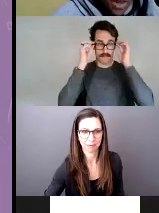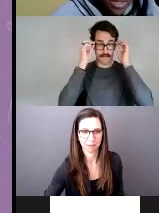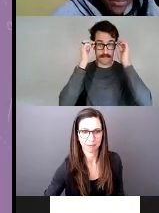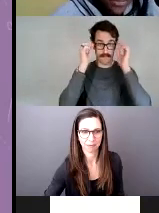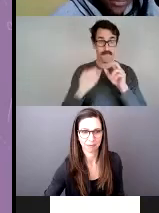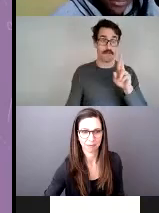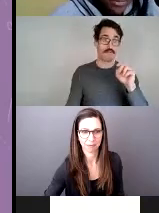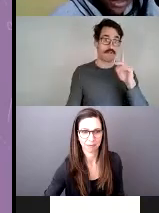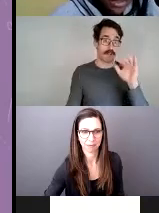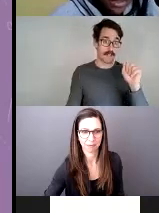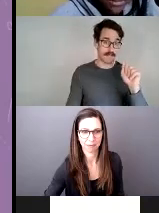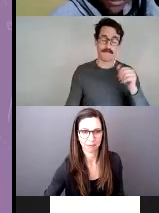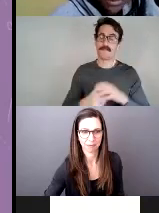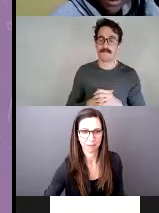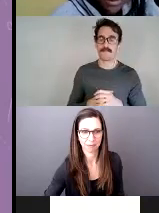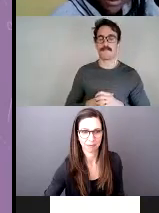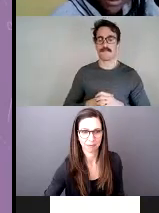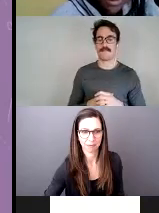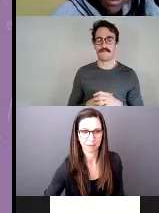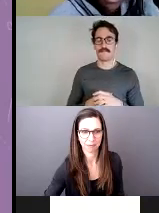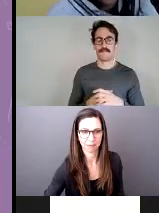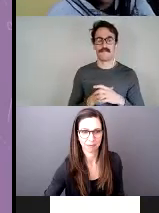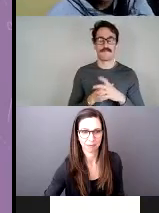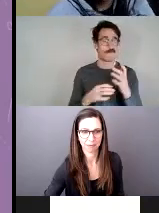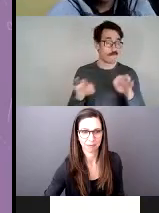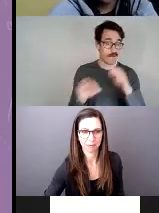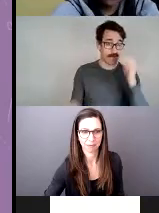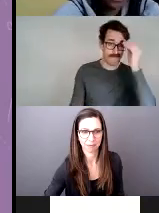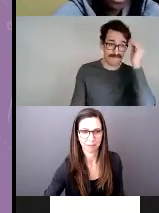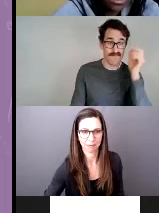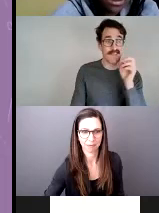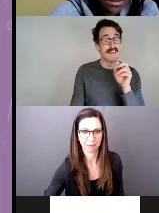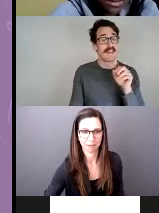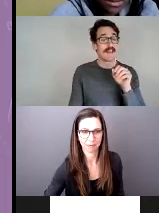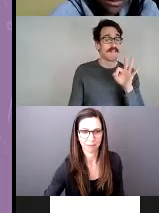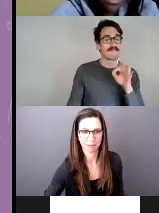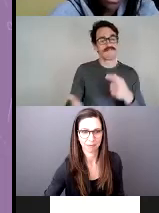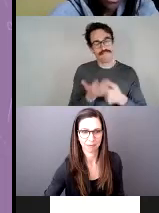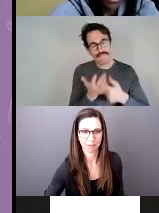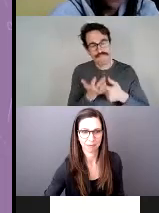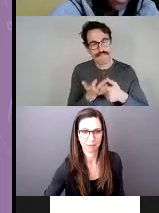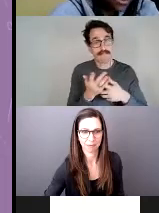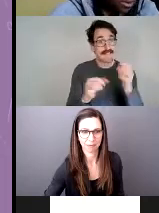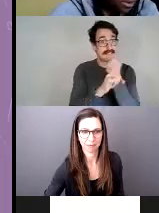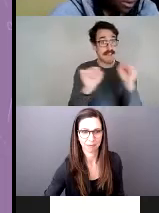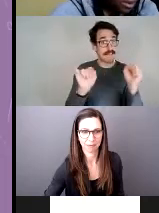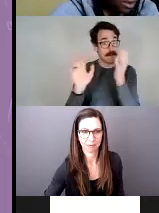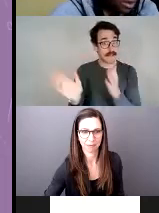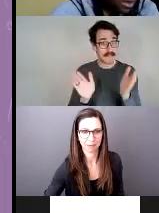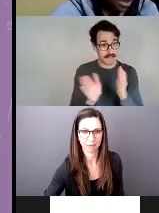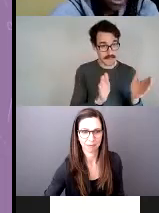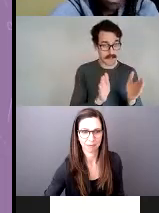So just keeping in mind when we're talking about safety planning, and especially safety planning during COVID-19,